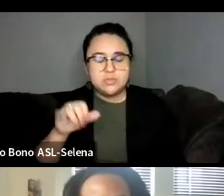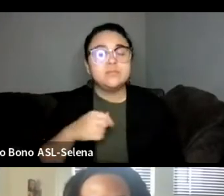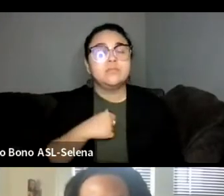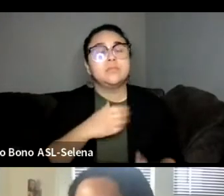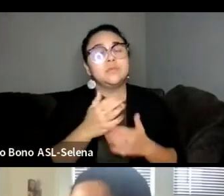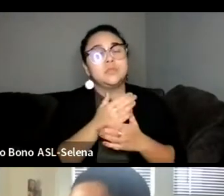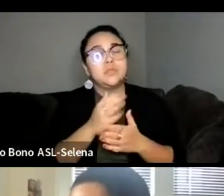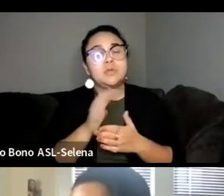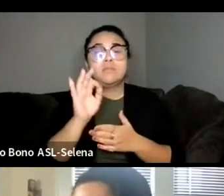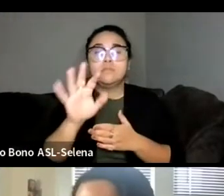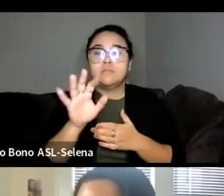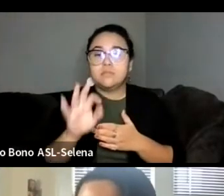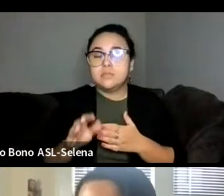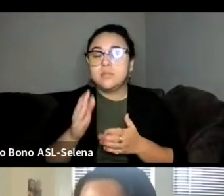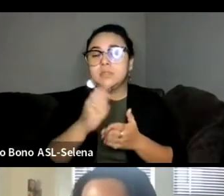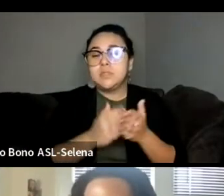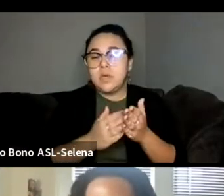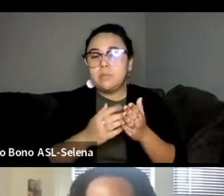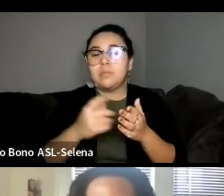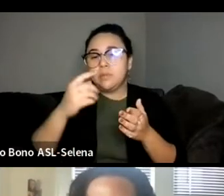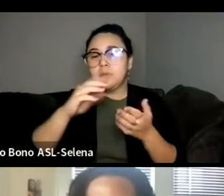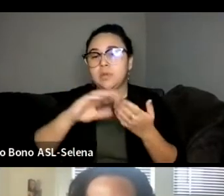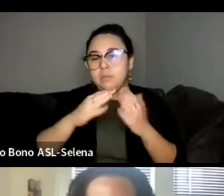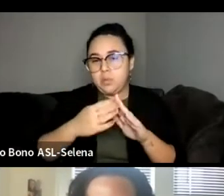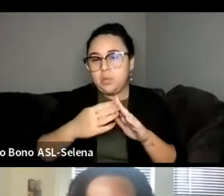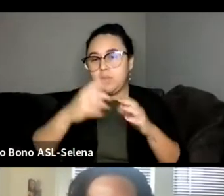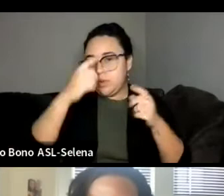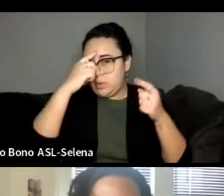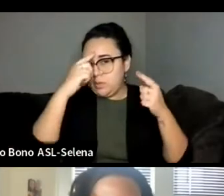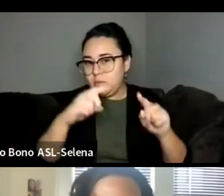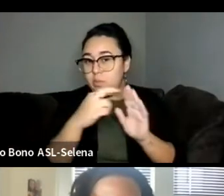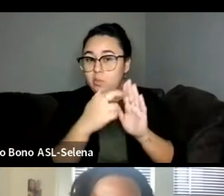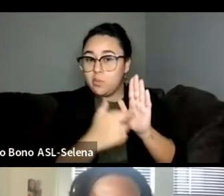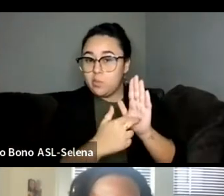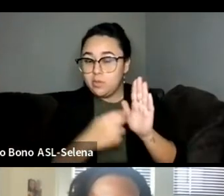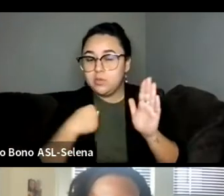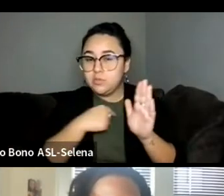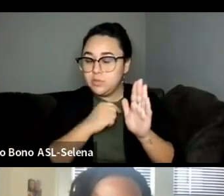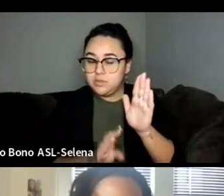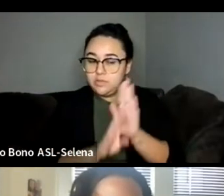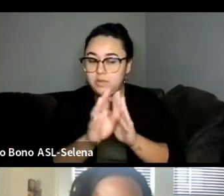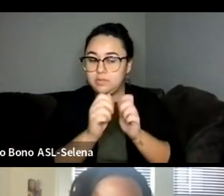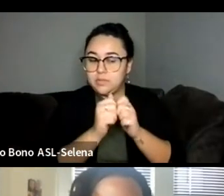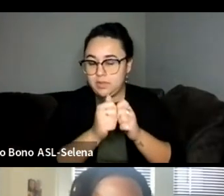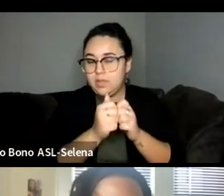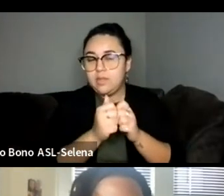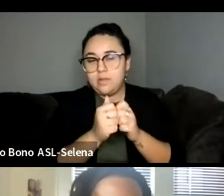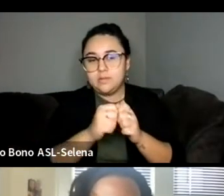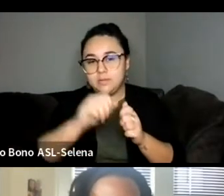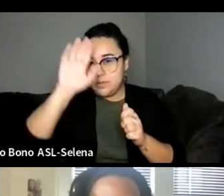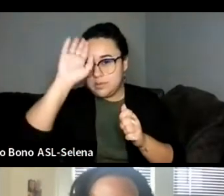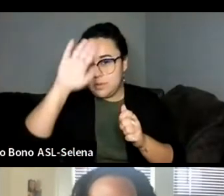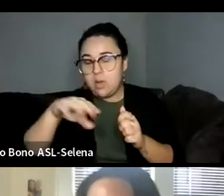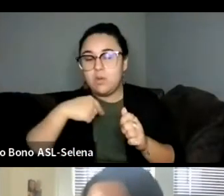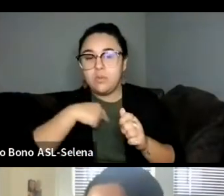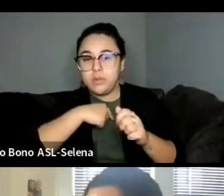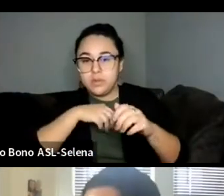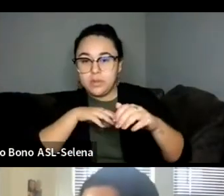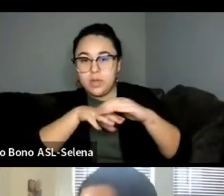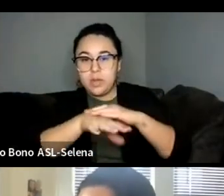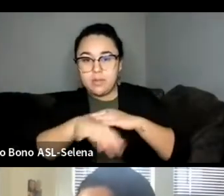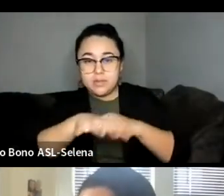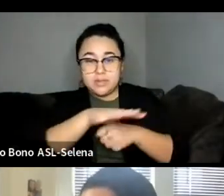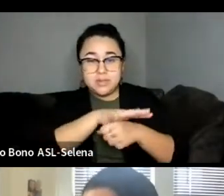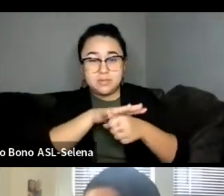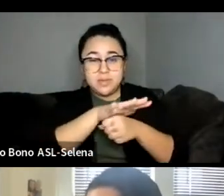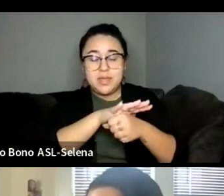community agreements that we all formed together so that we all know we're entering this space as contributors, even when we're